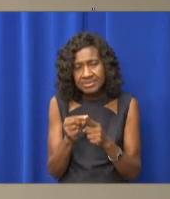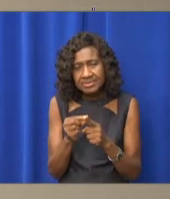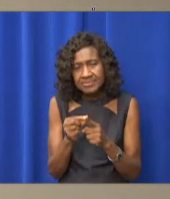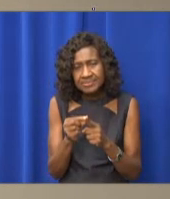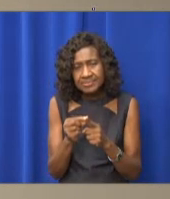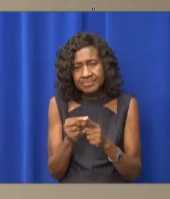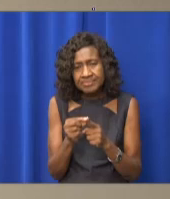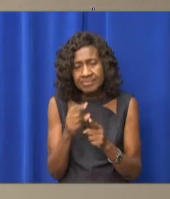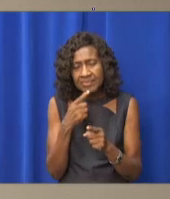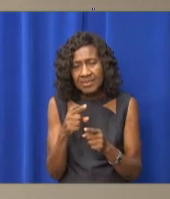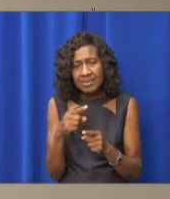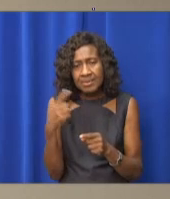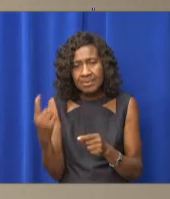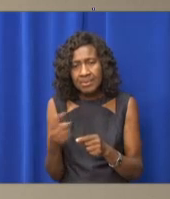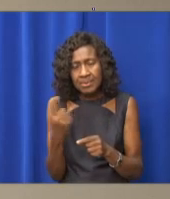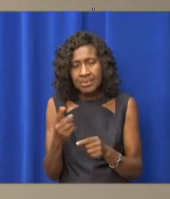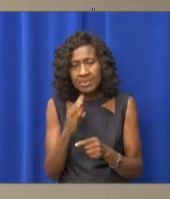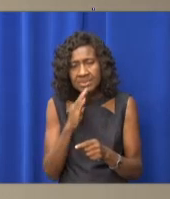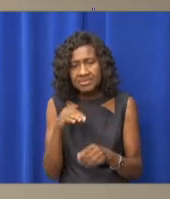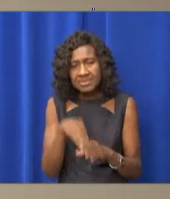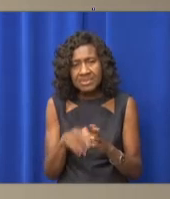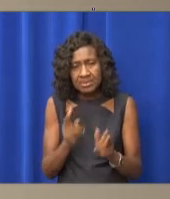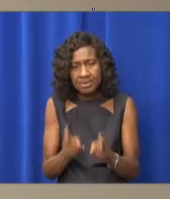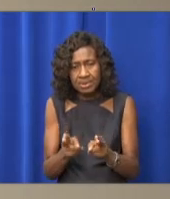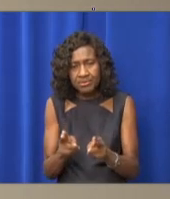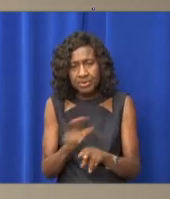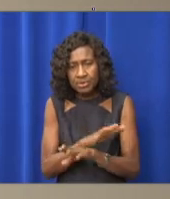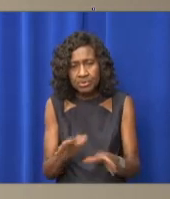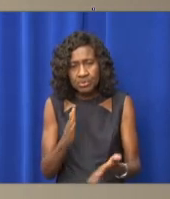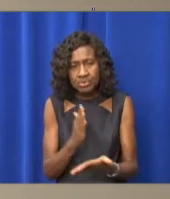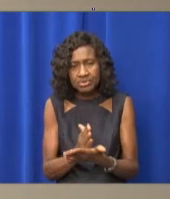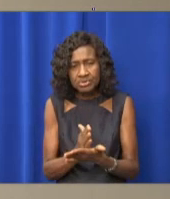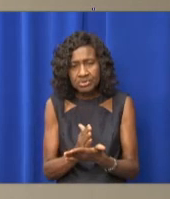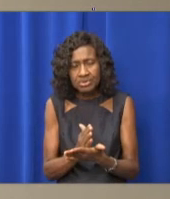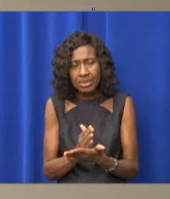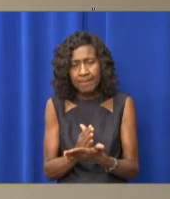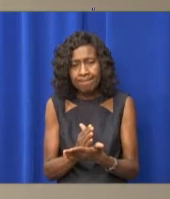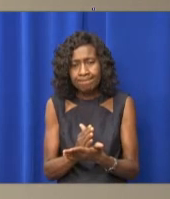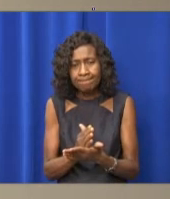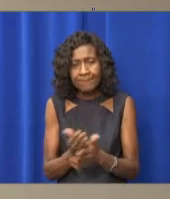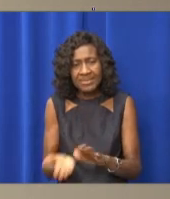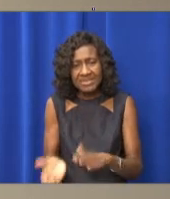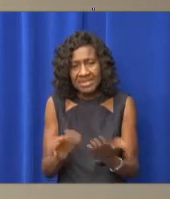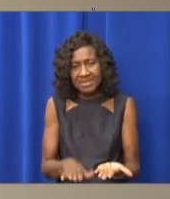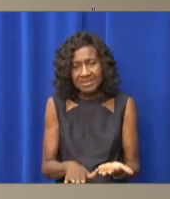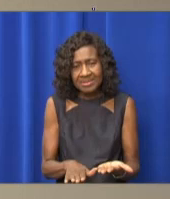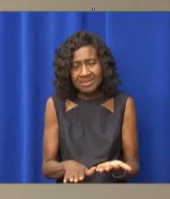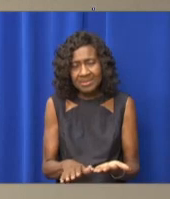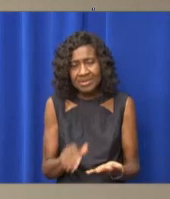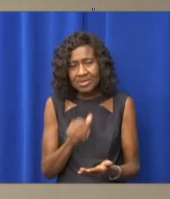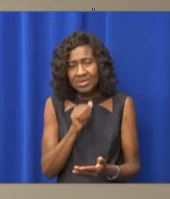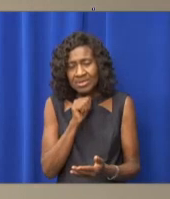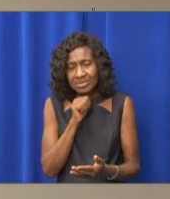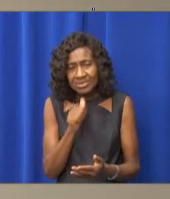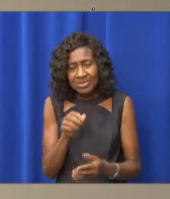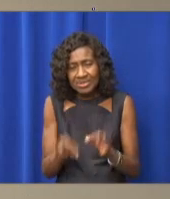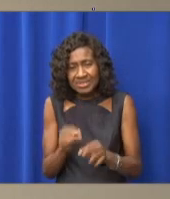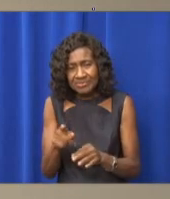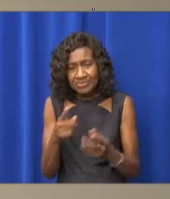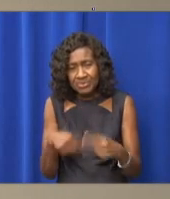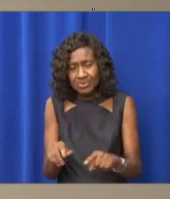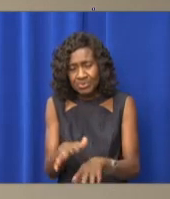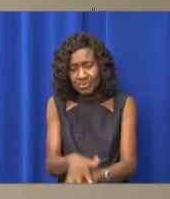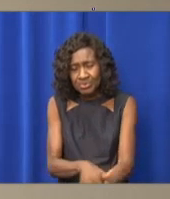always being in a hurry does not prevent death. Neither does going slowly prevent living.